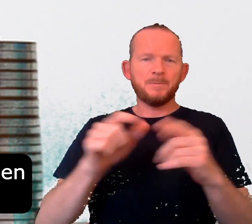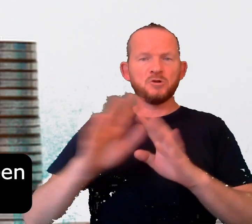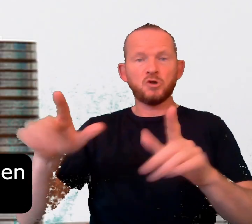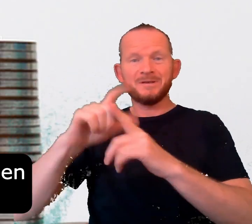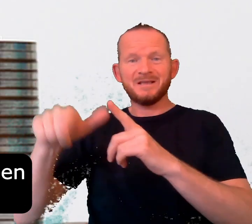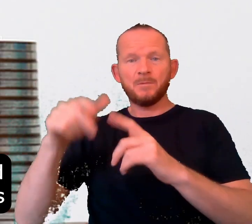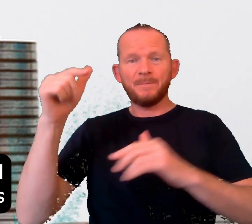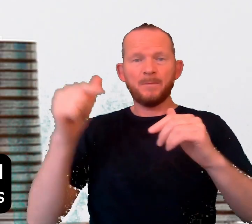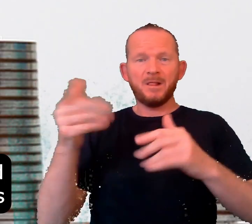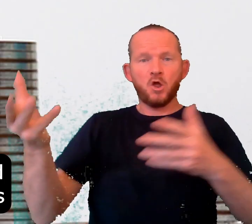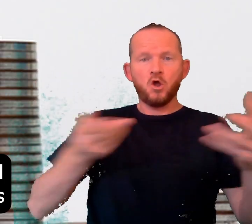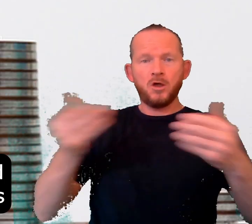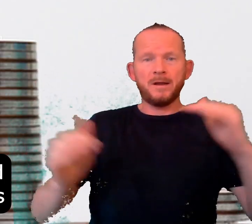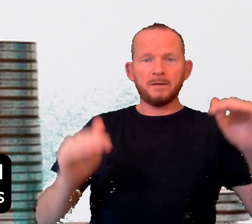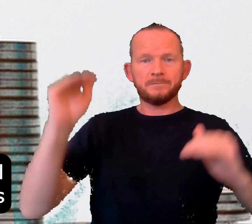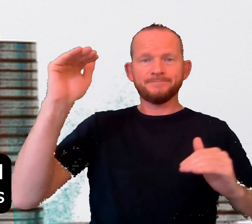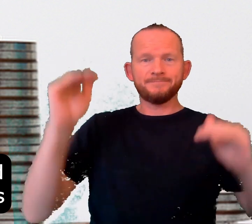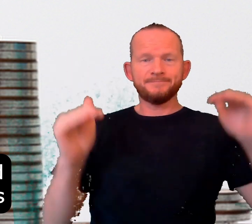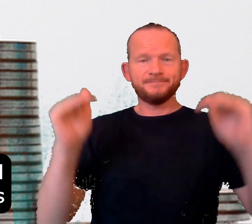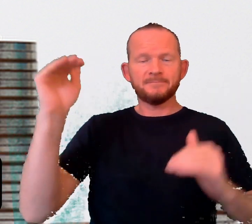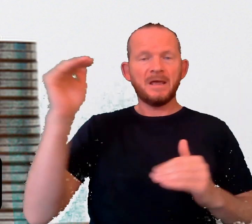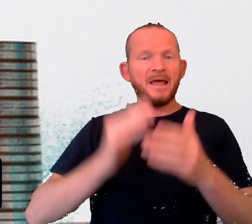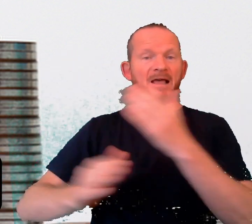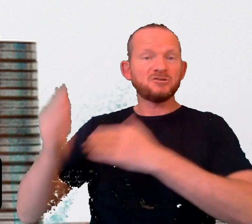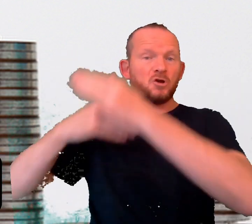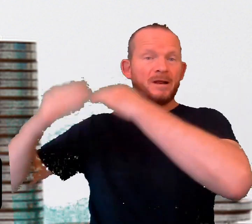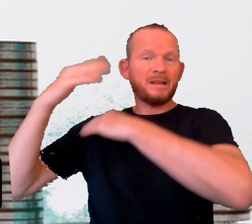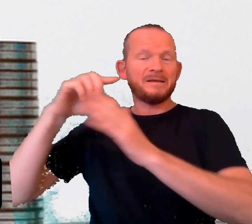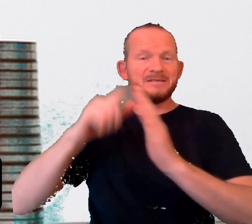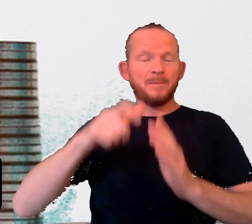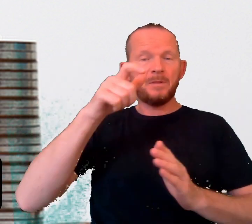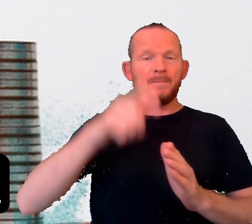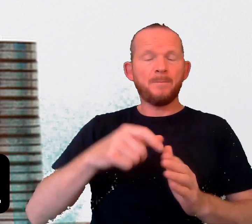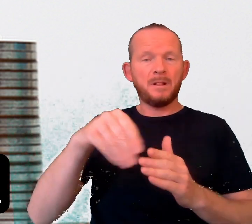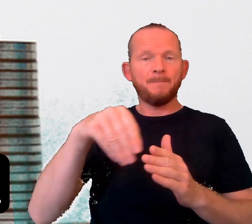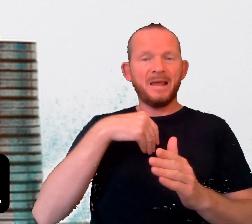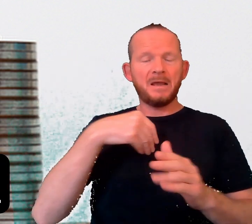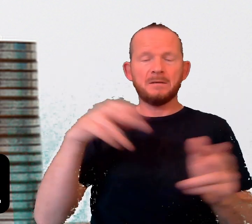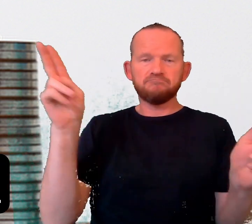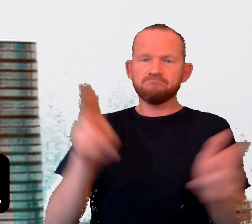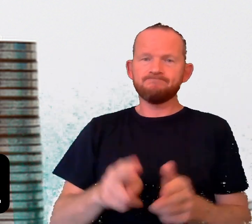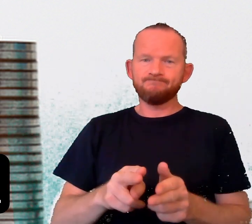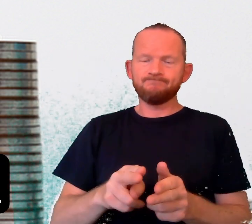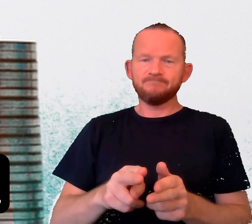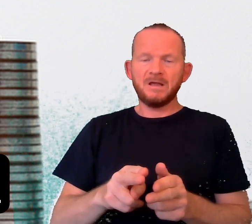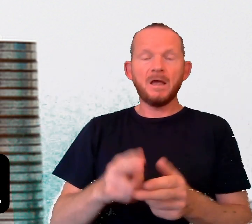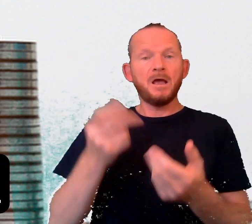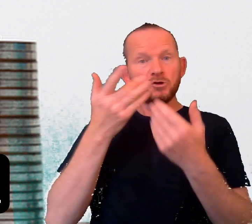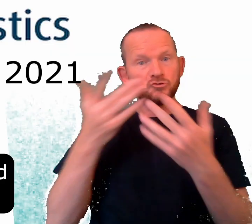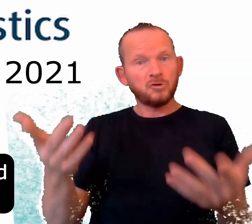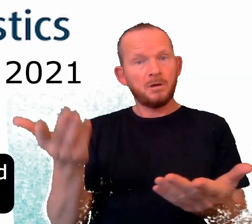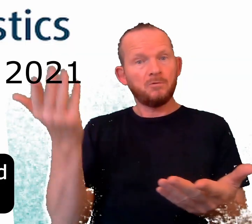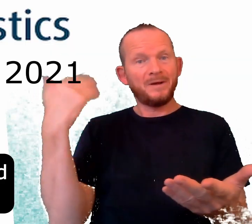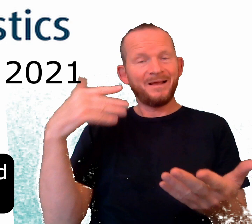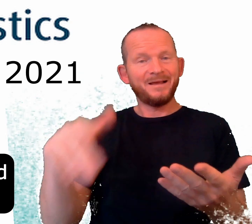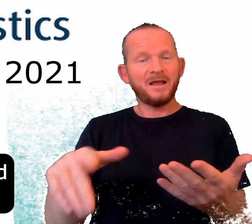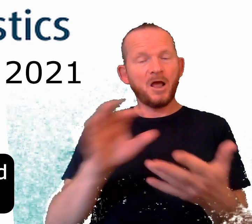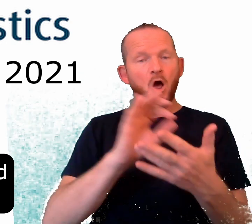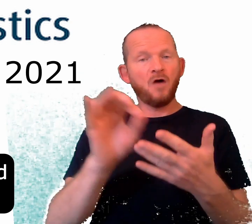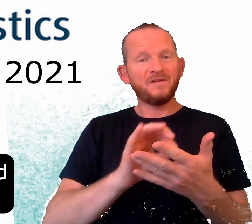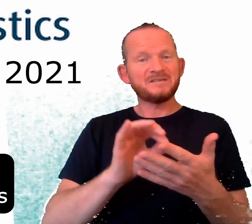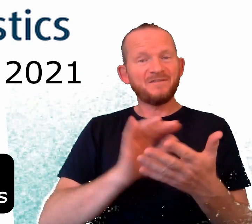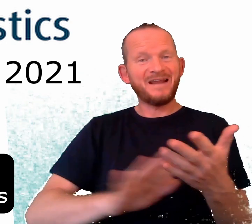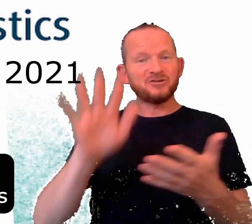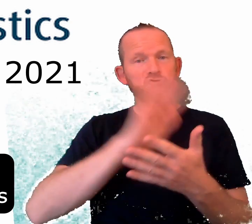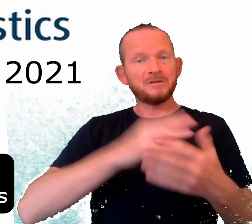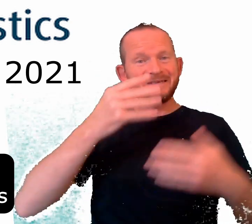between disabled and non-disabled people's earnings, with historically disabled people being paid significantly less. This was reflected